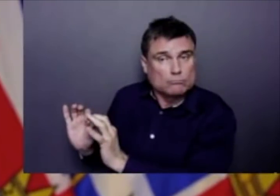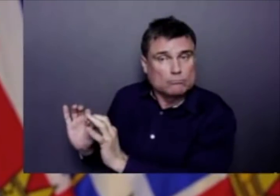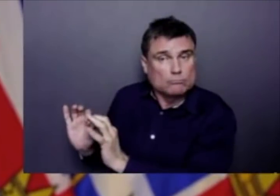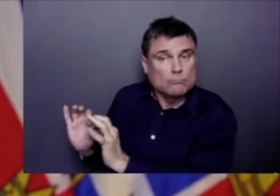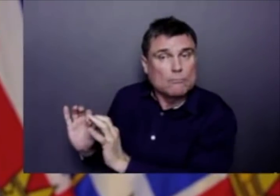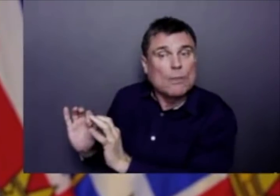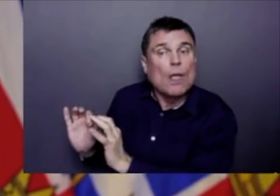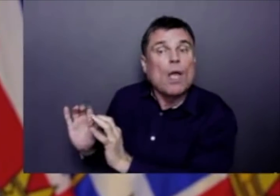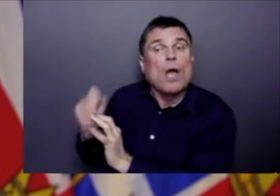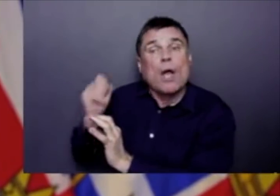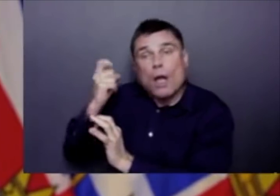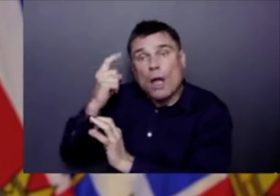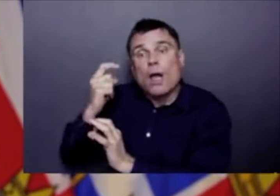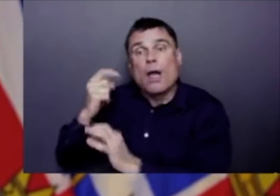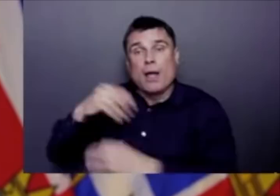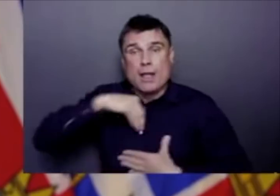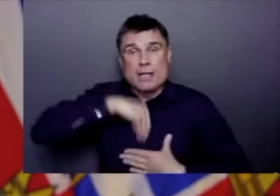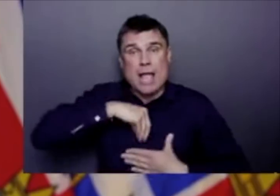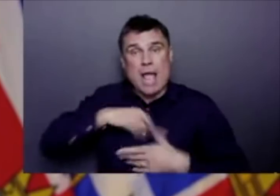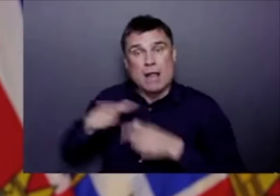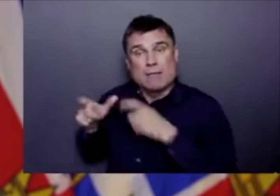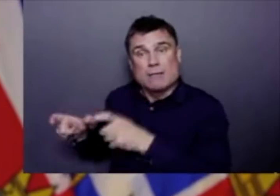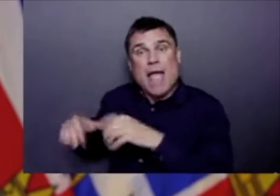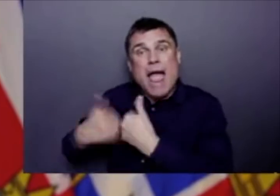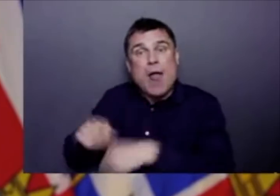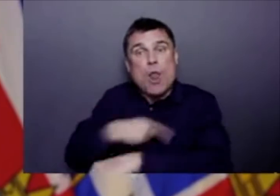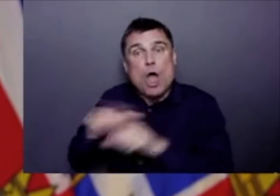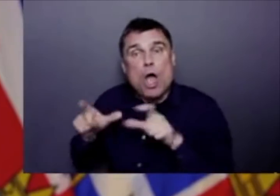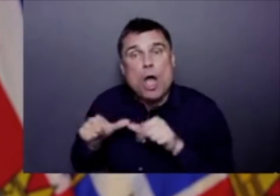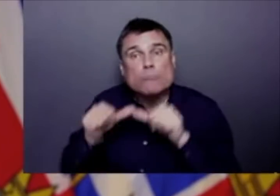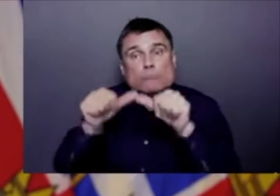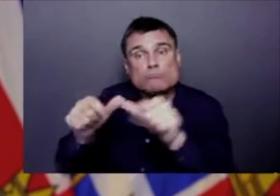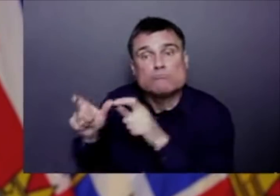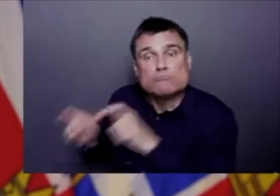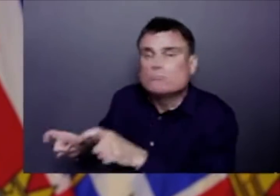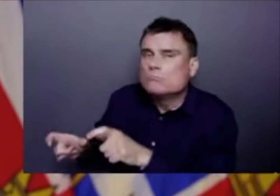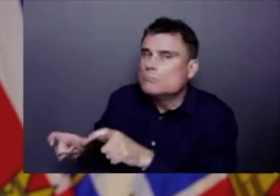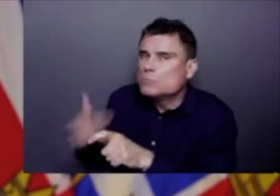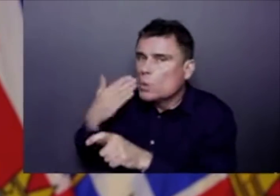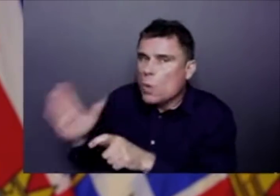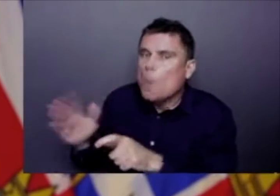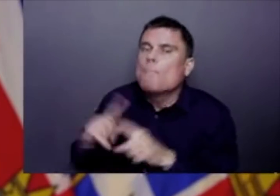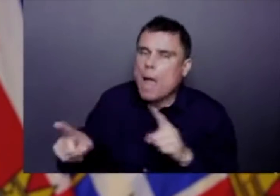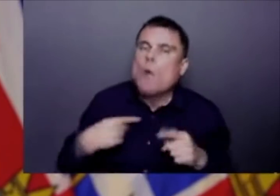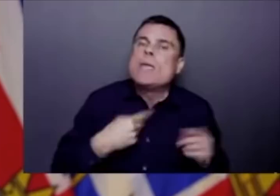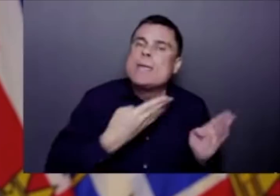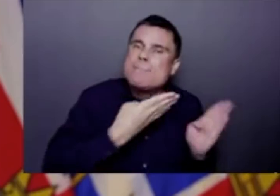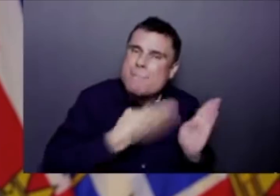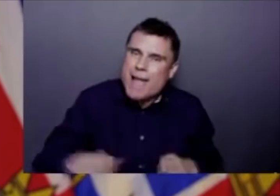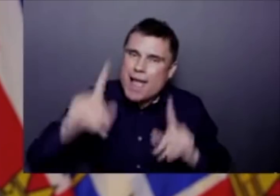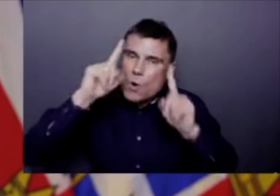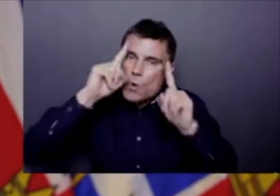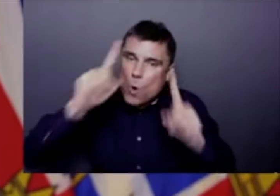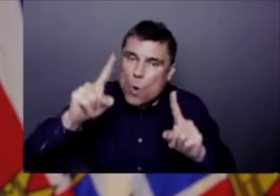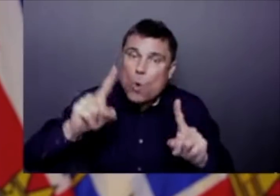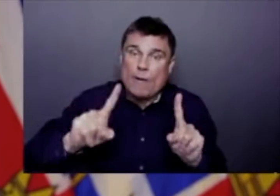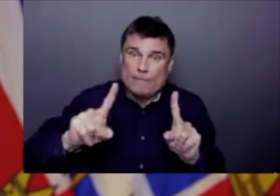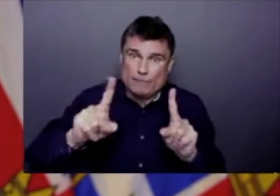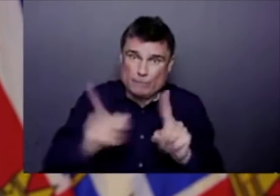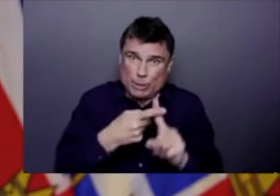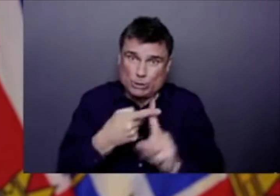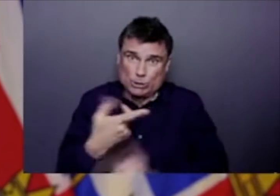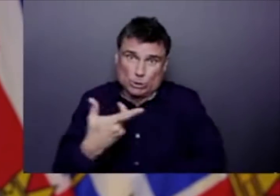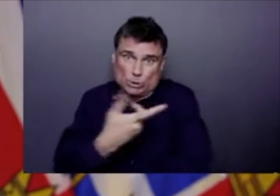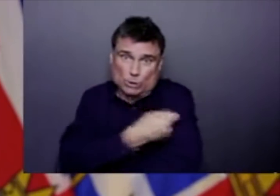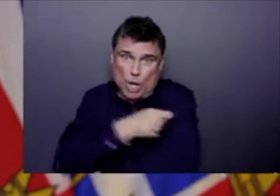National Advisory Committee on Immunization, I know, and others around the world are looking at this too. So the people who, in